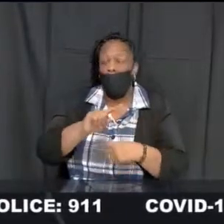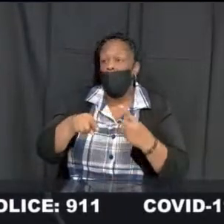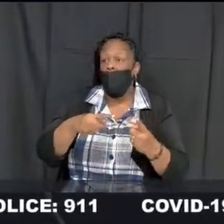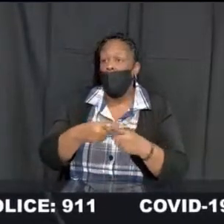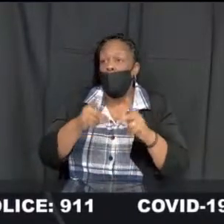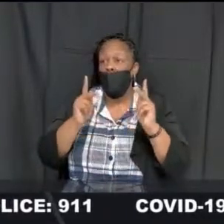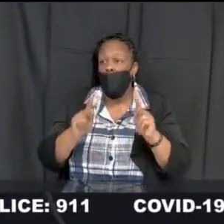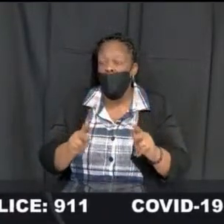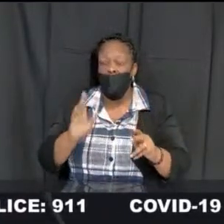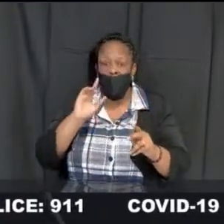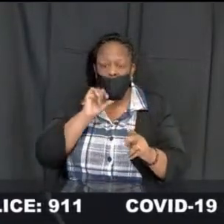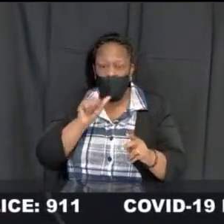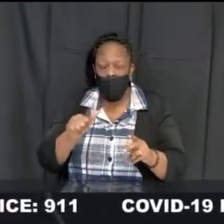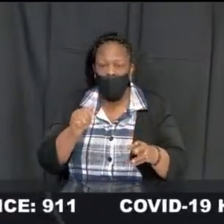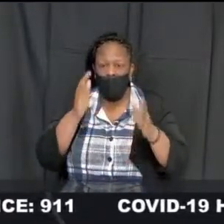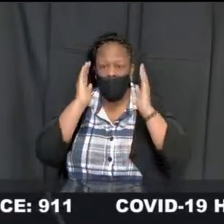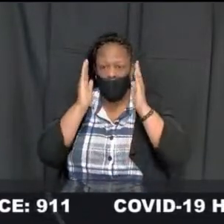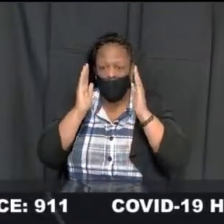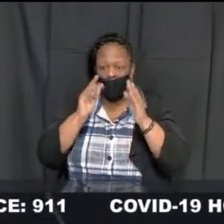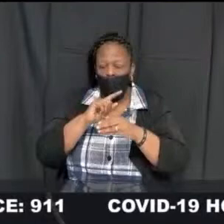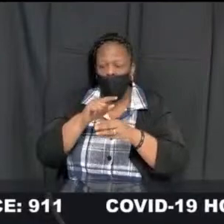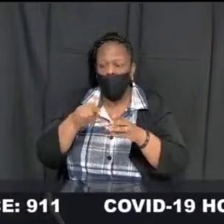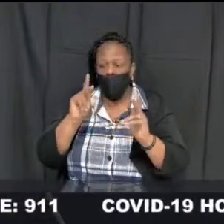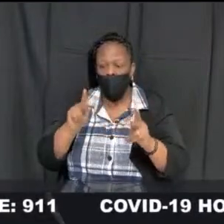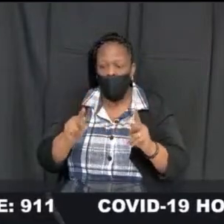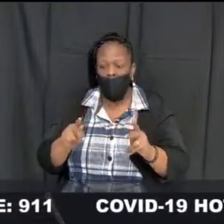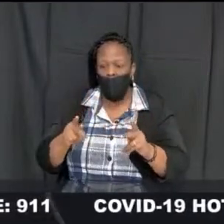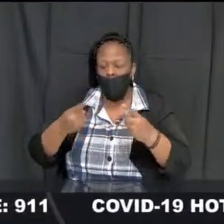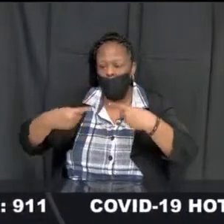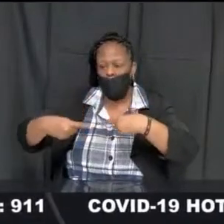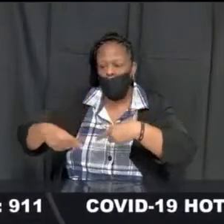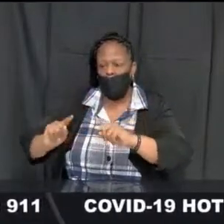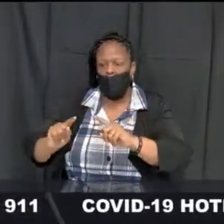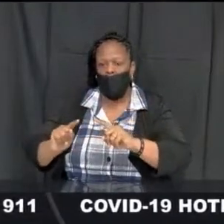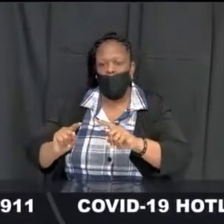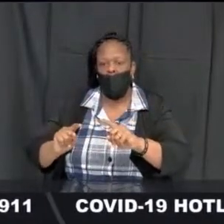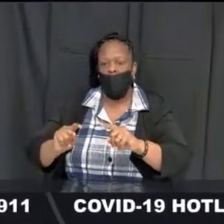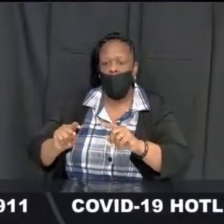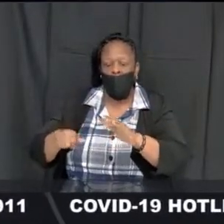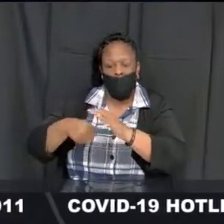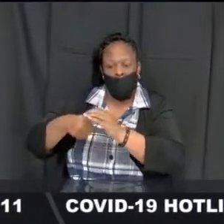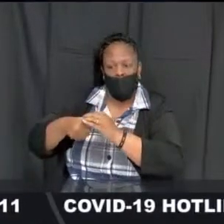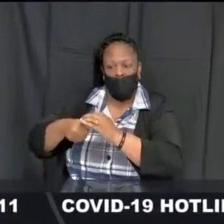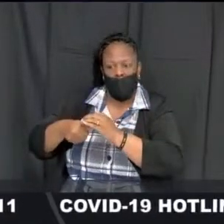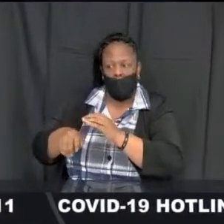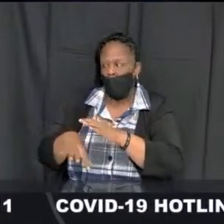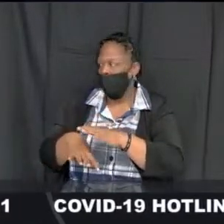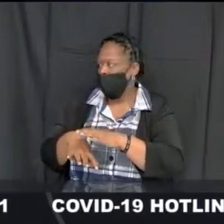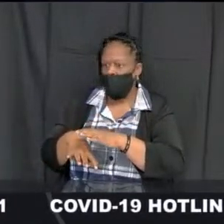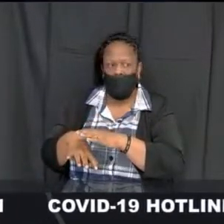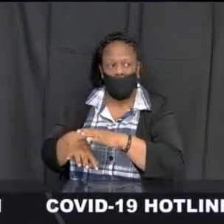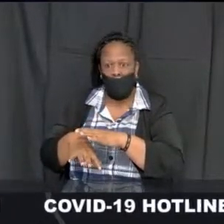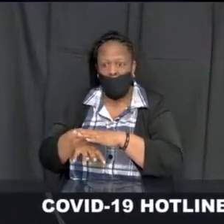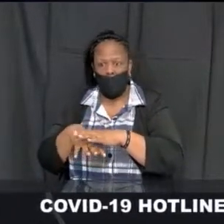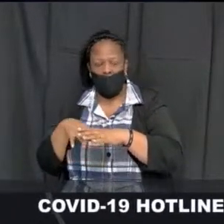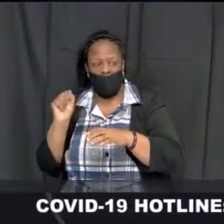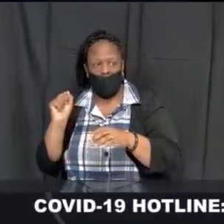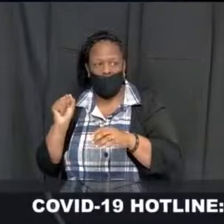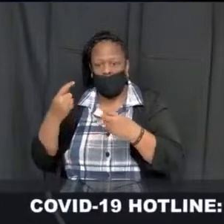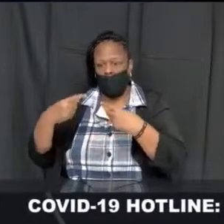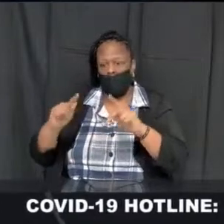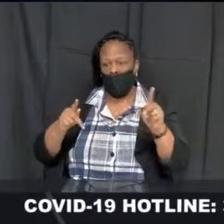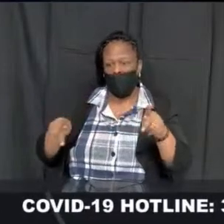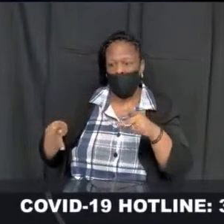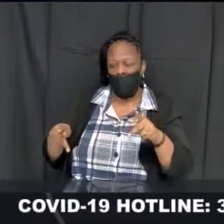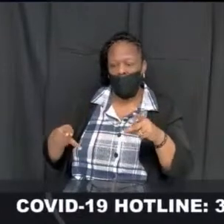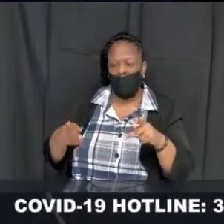Nevis. Ladies and gentlemen, let us not go into community outbreak. That is not what we